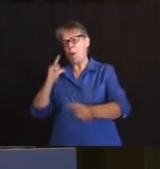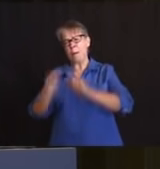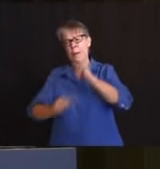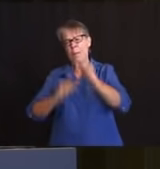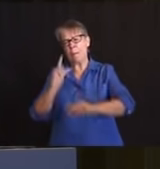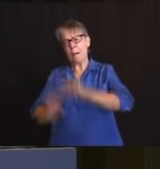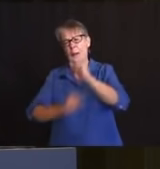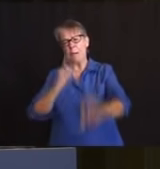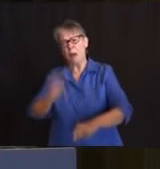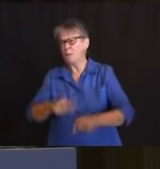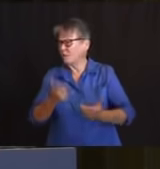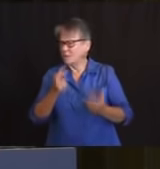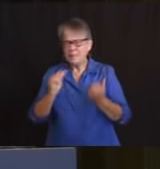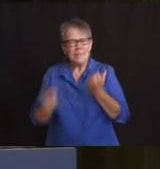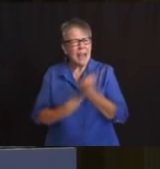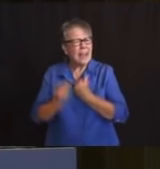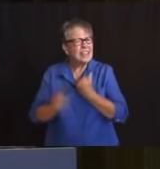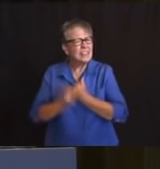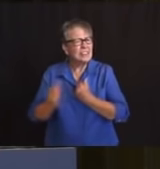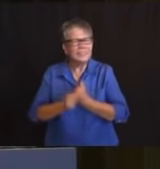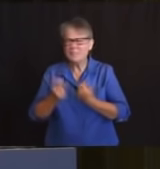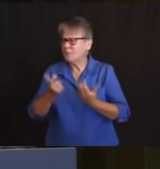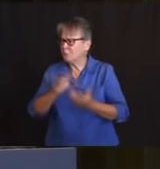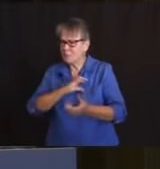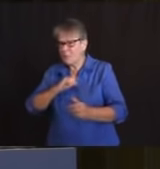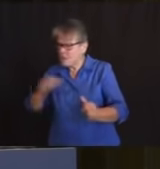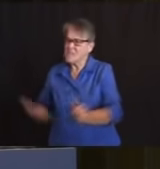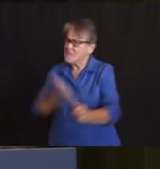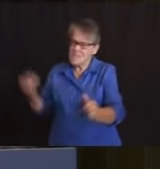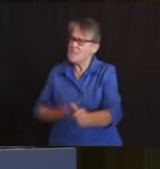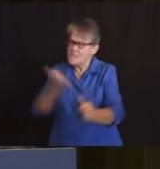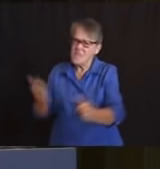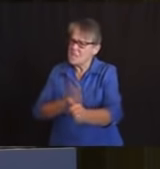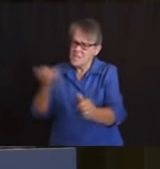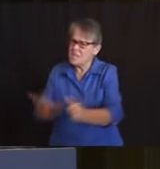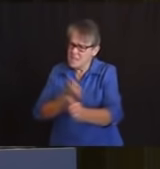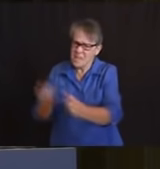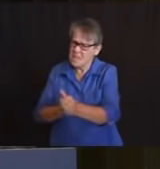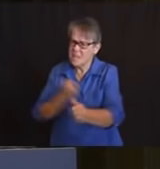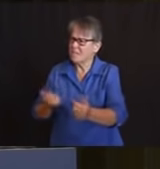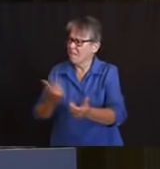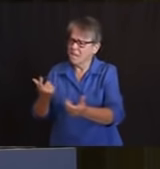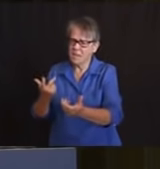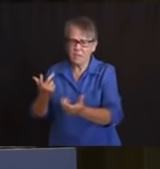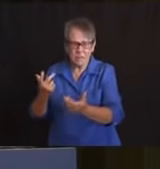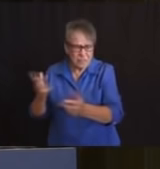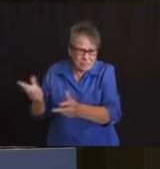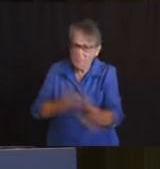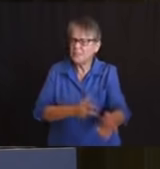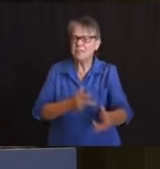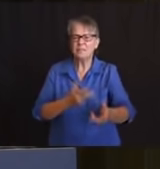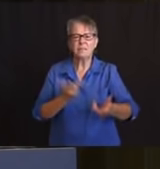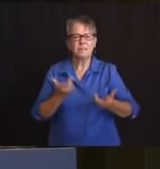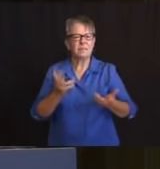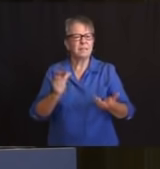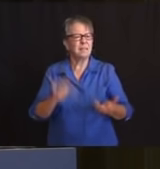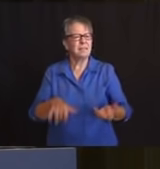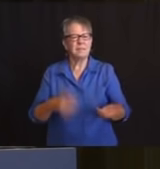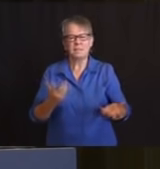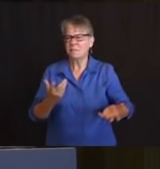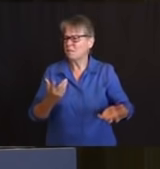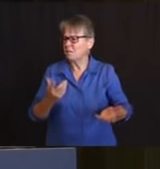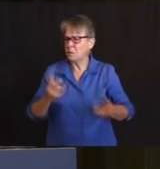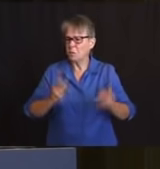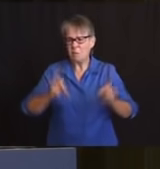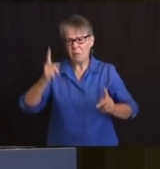end up in being, quite frankly, a written warning, not all the time, but it just doesn't make any sense to put those lives at risk over a